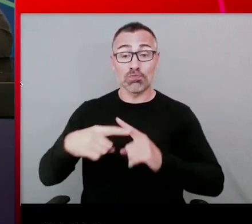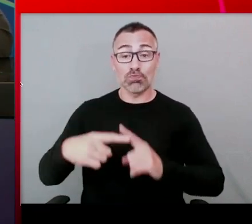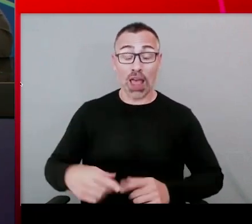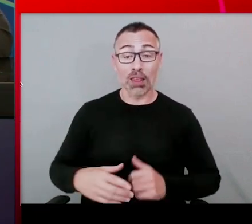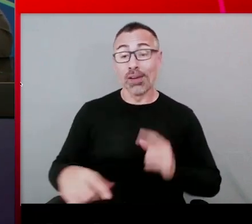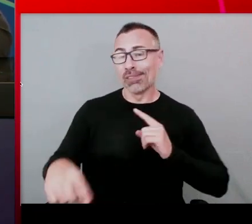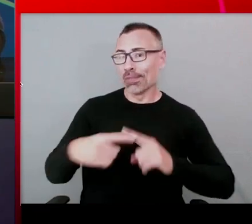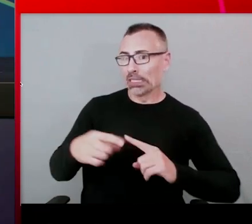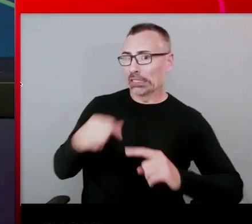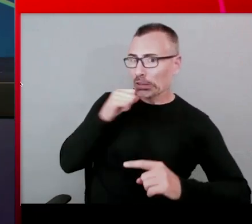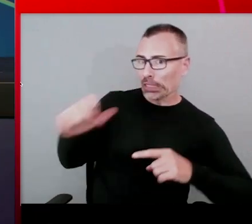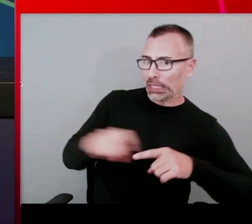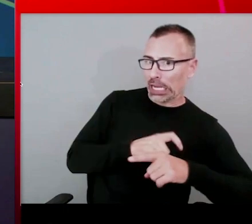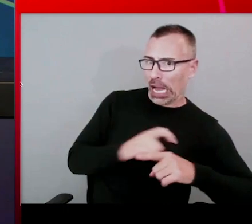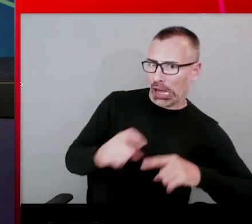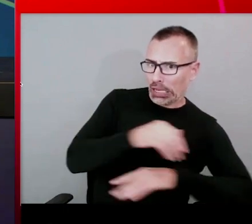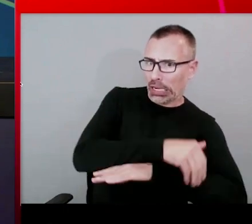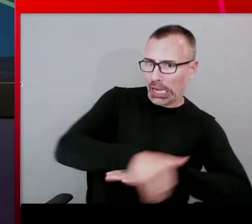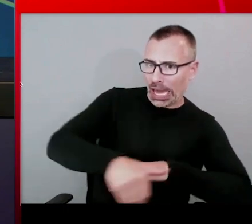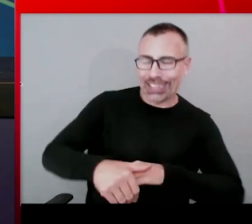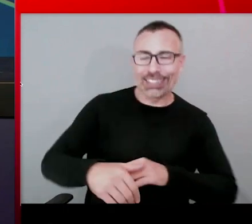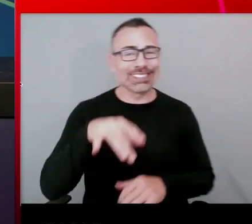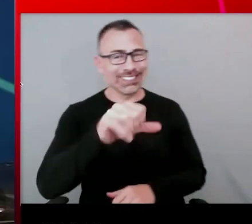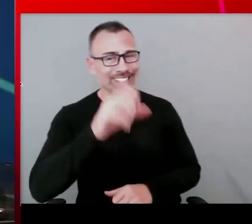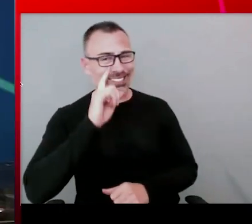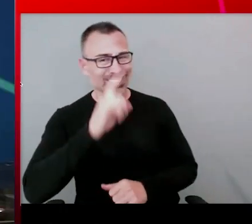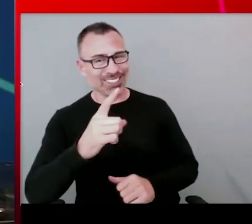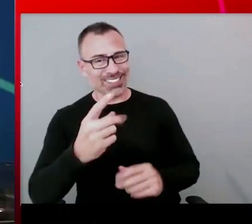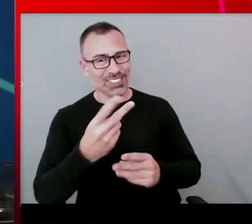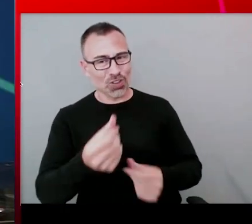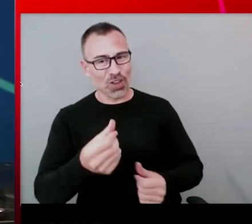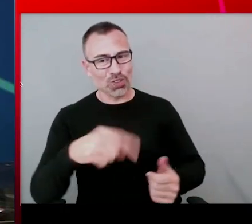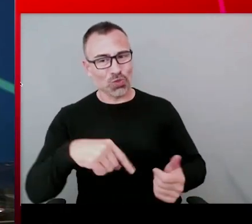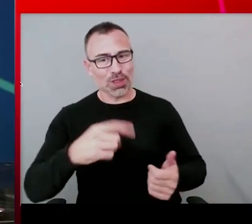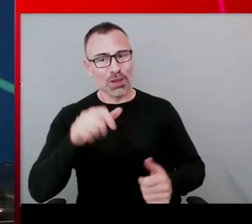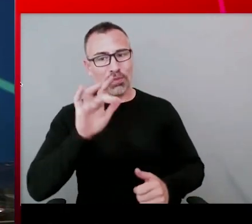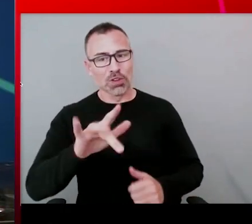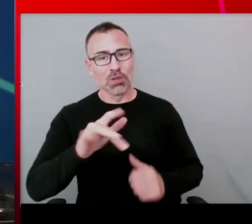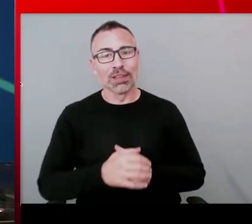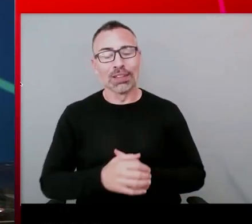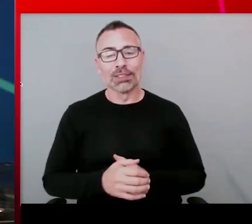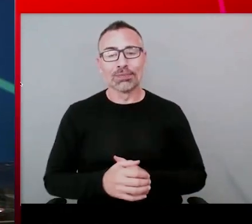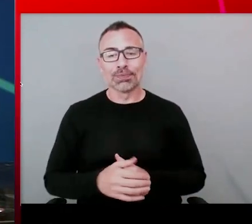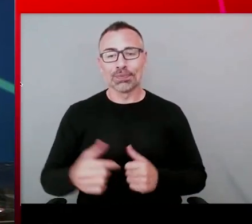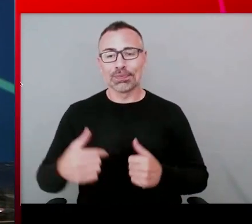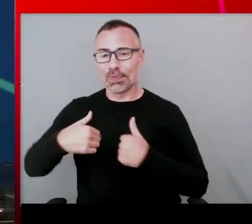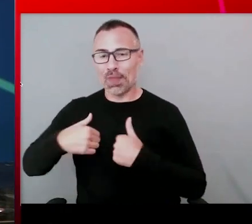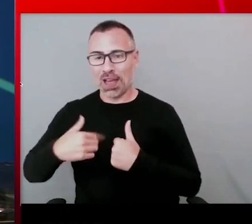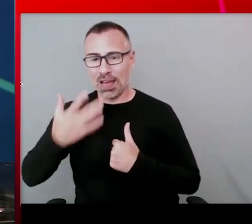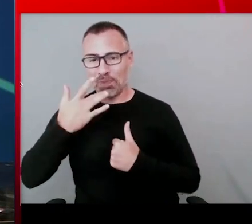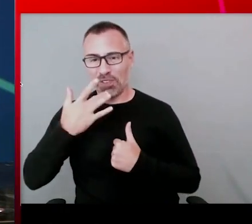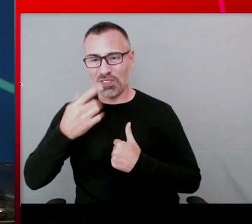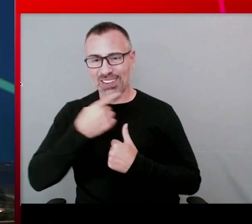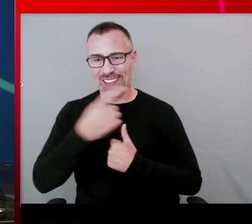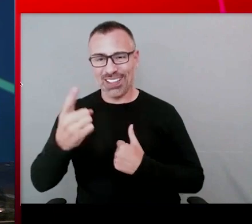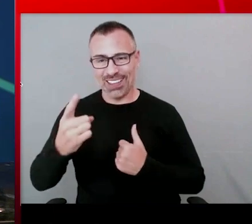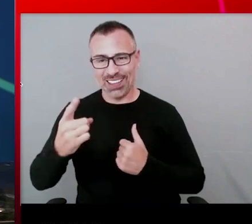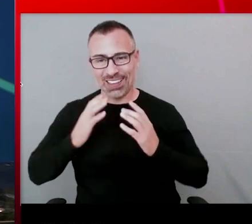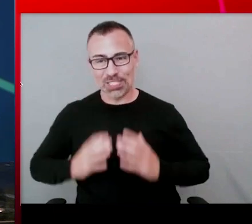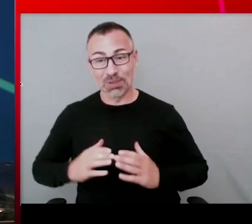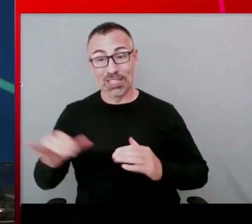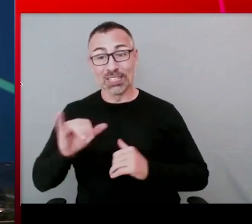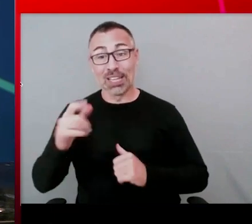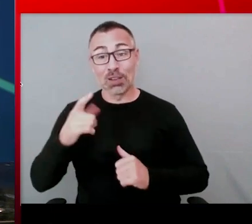mitigation is with a button. Right. I like telling customers it's like being at the mall where you pass that sheetrock that says coming